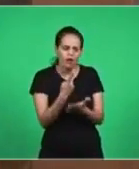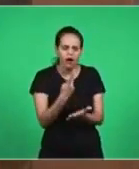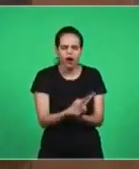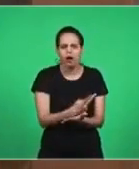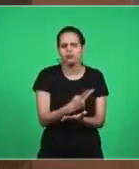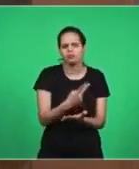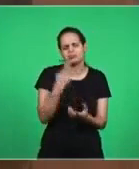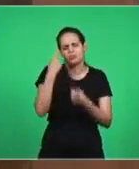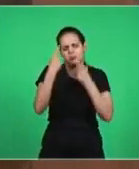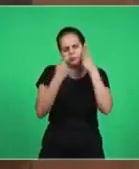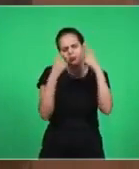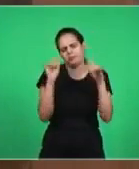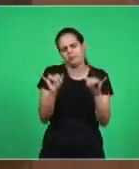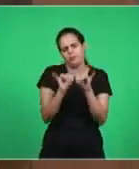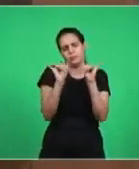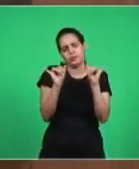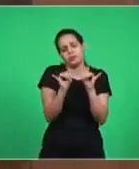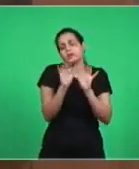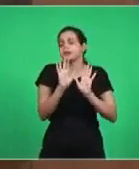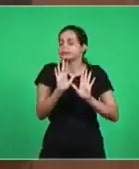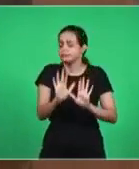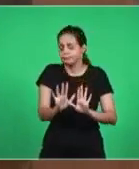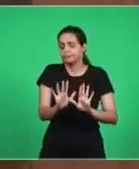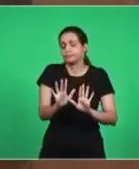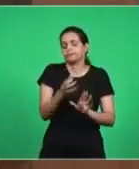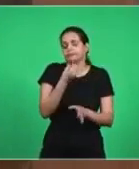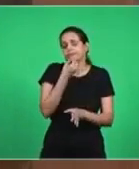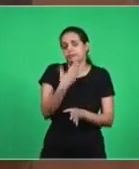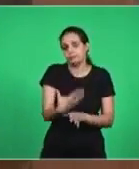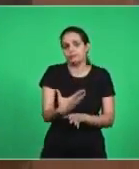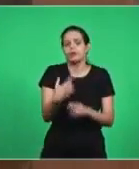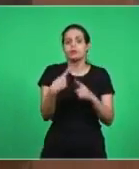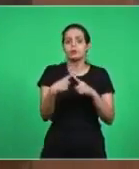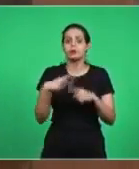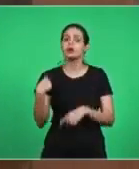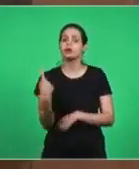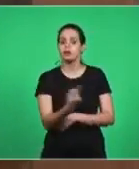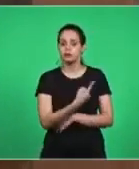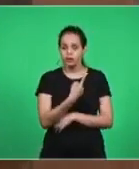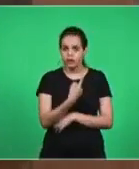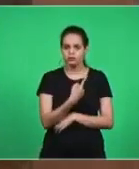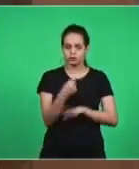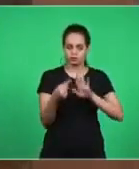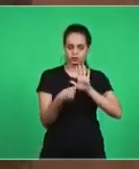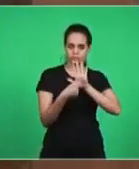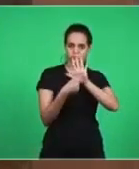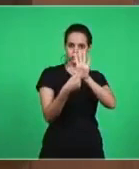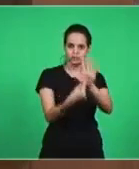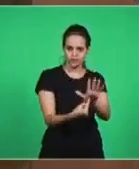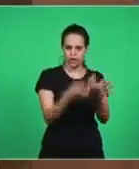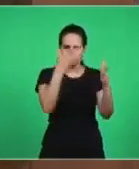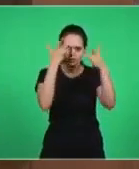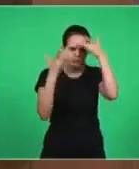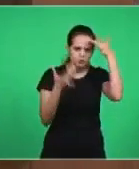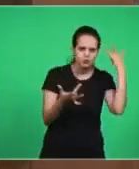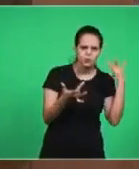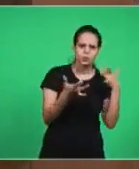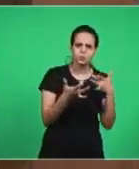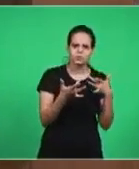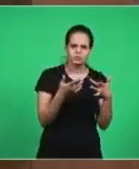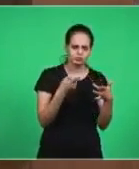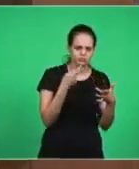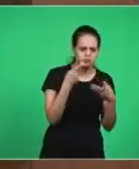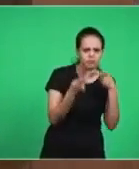about foolishness, but this is good because we're going to show that what is